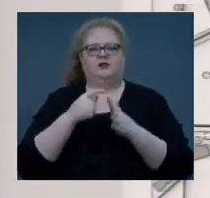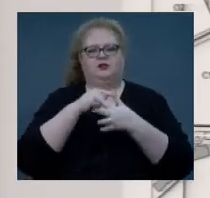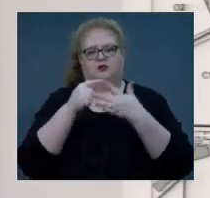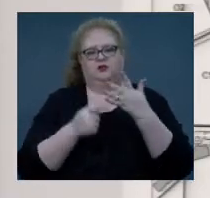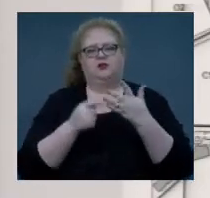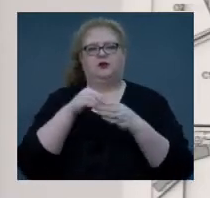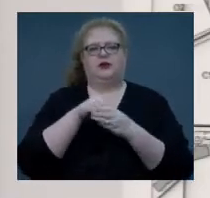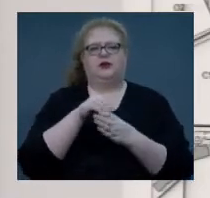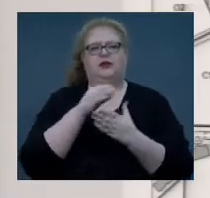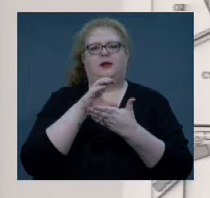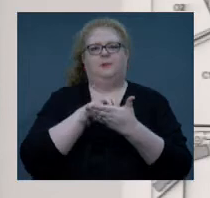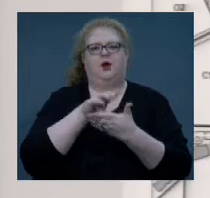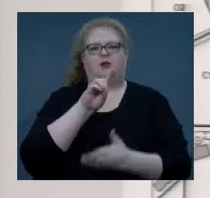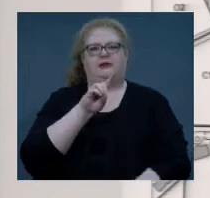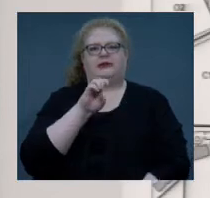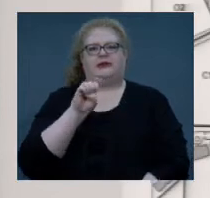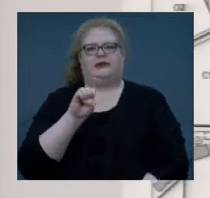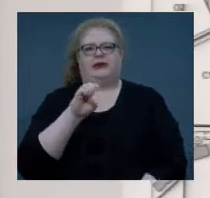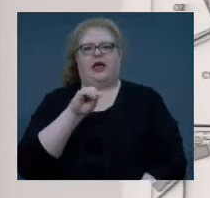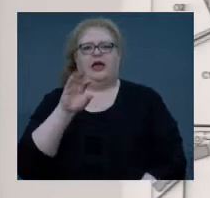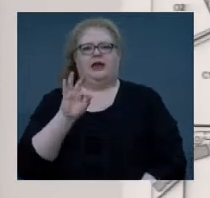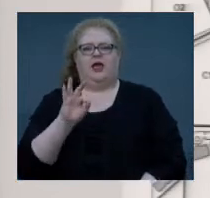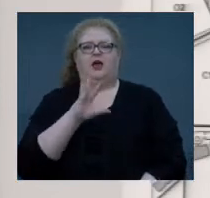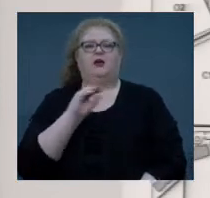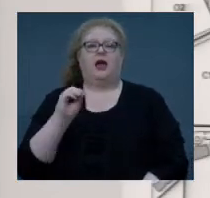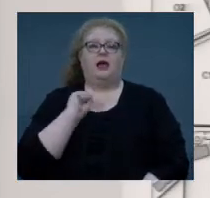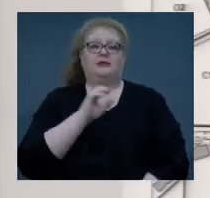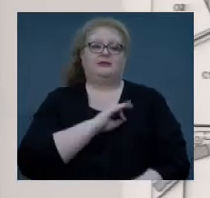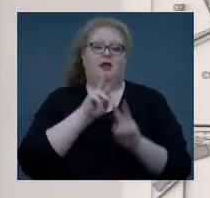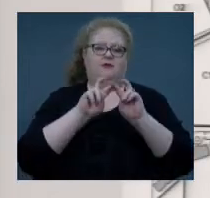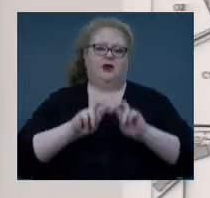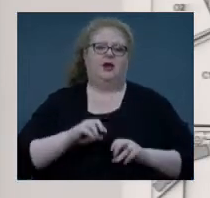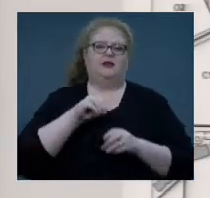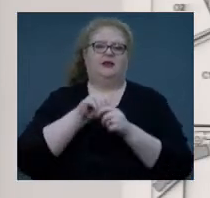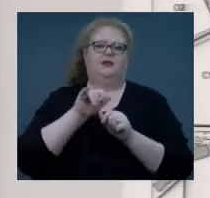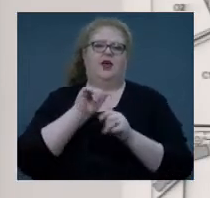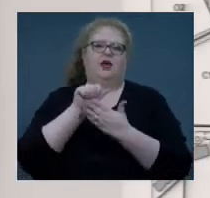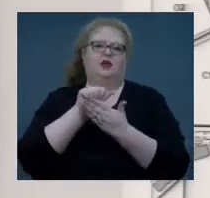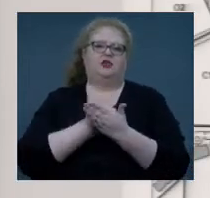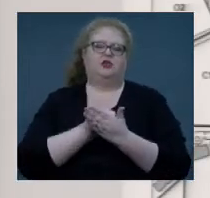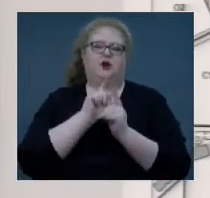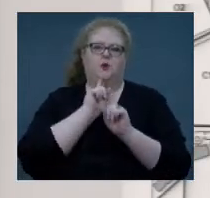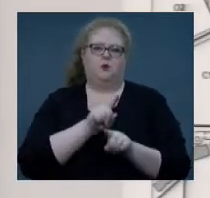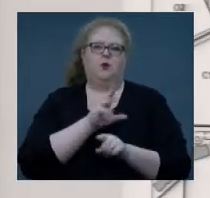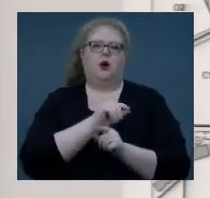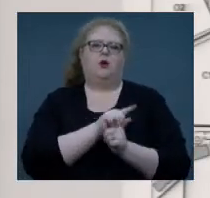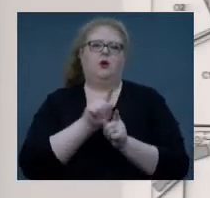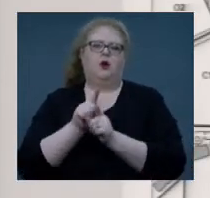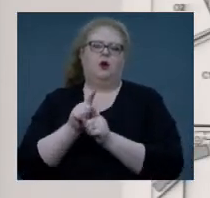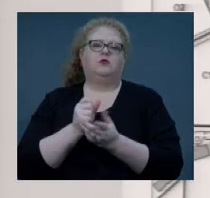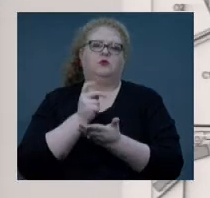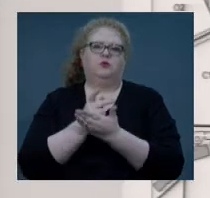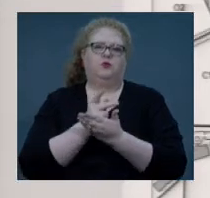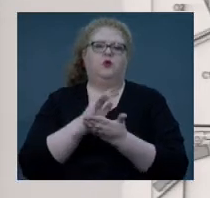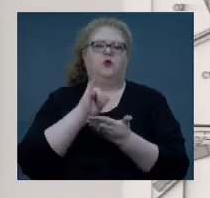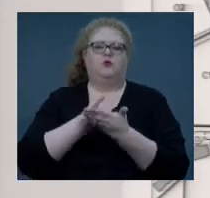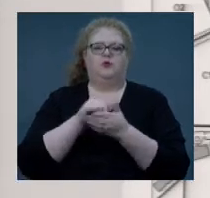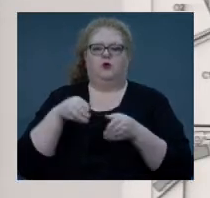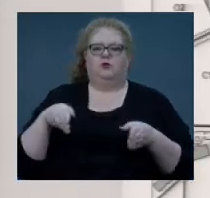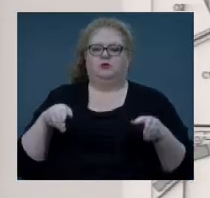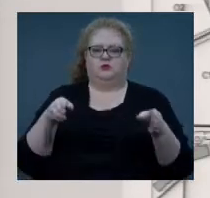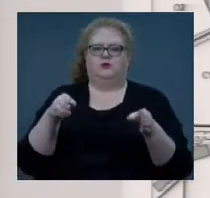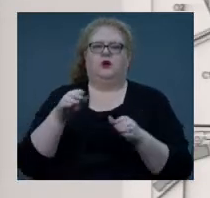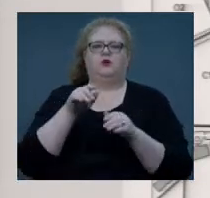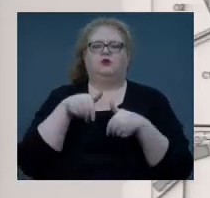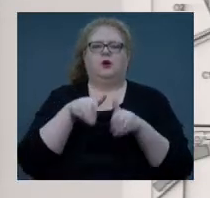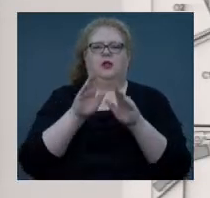D, E, and F, and the staff analysis in the agenda staff report. Staff also recommends approval of the variances to allow